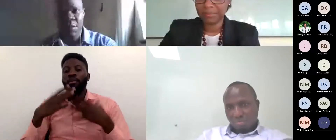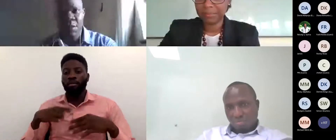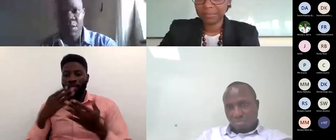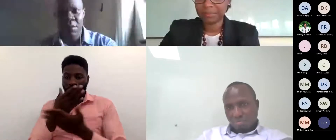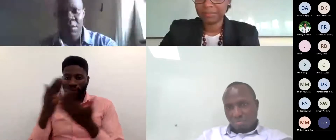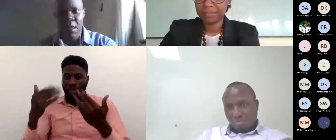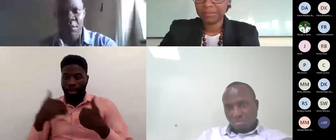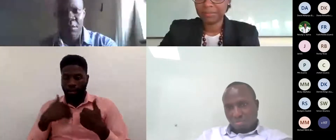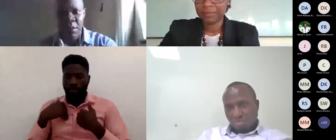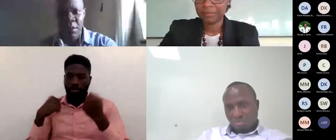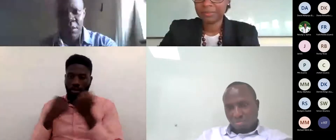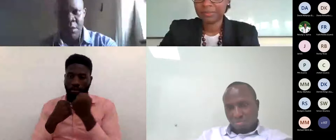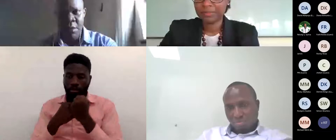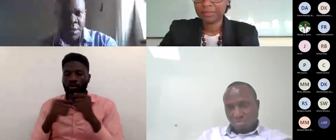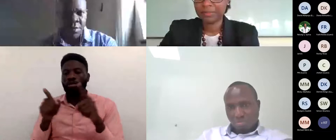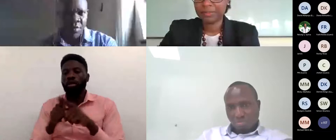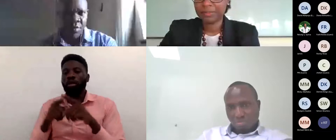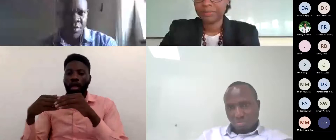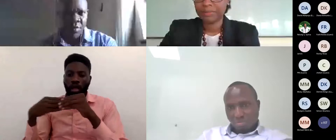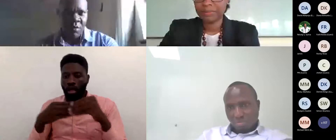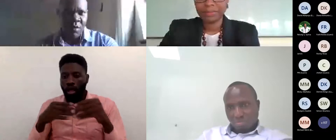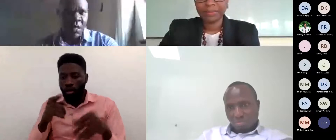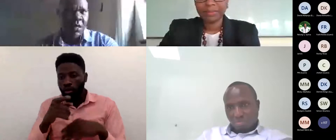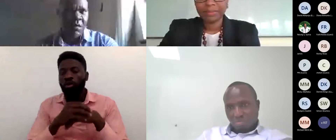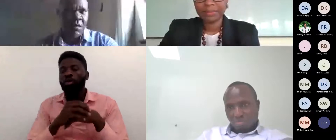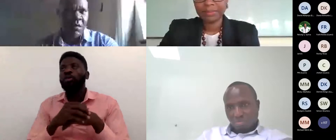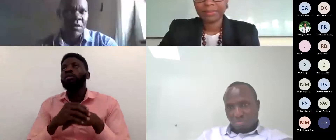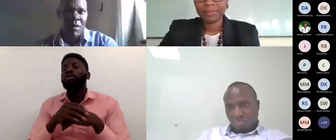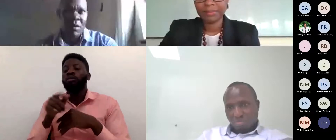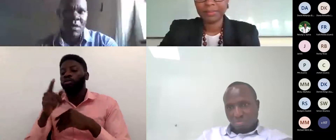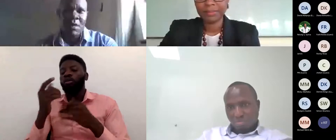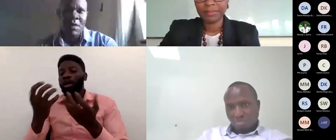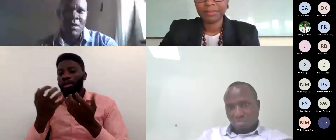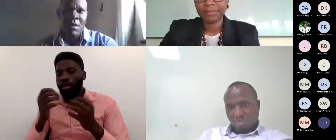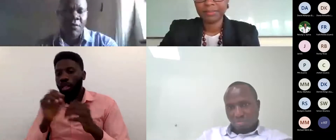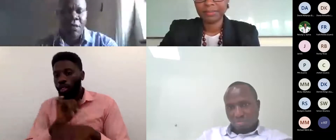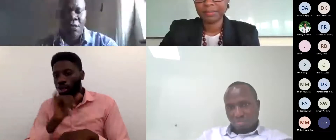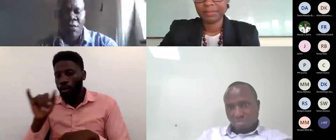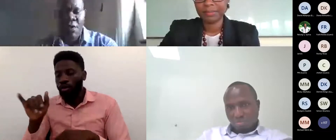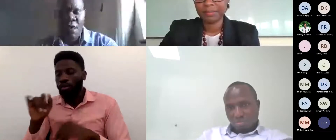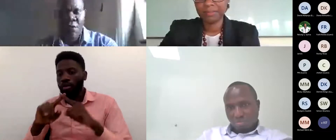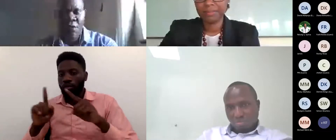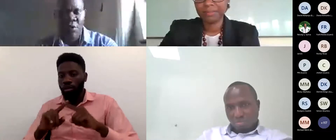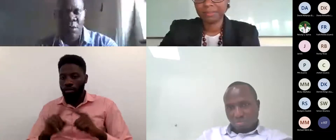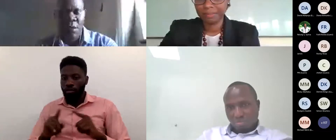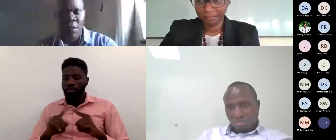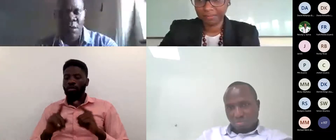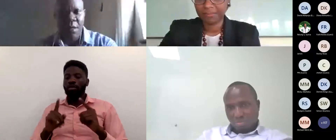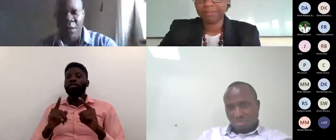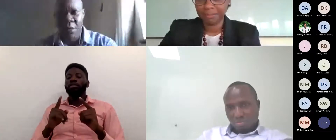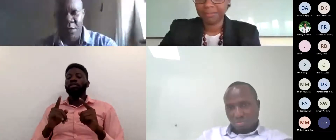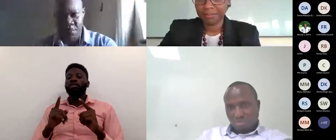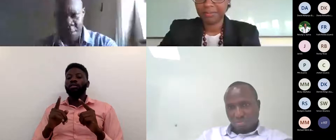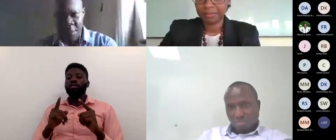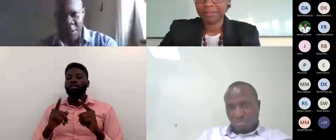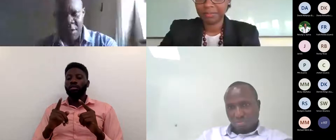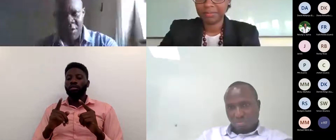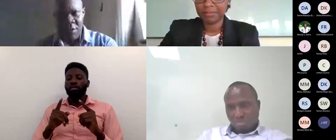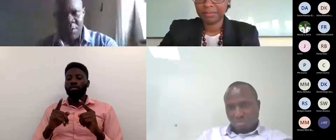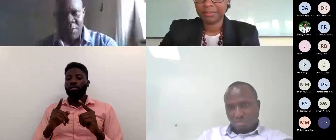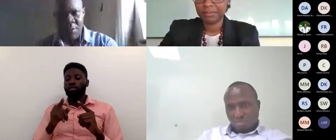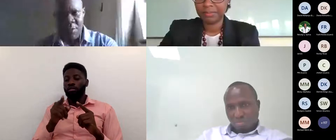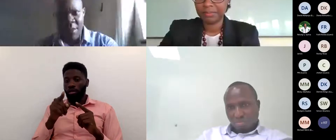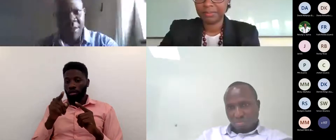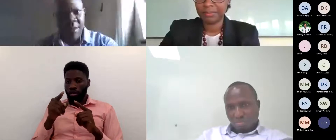you? Because you will need those at different stages of your life when you're making decisions. So